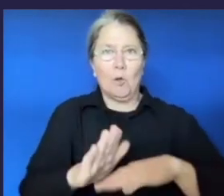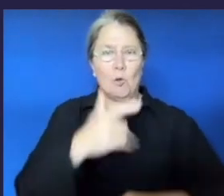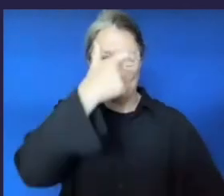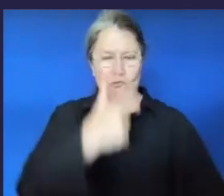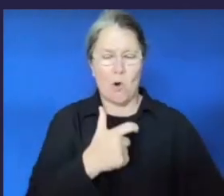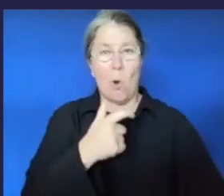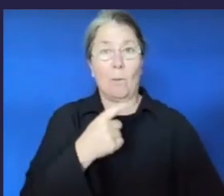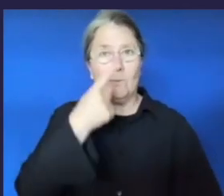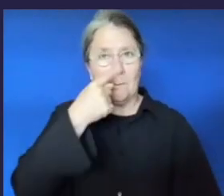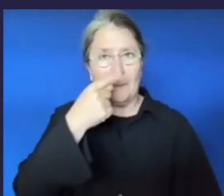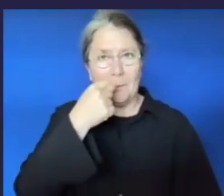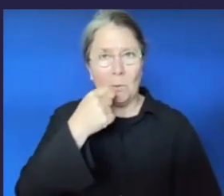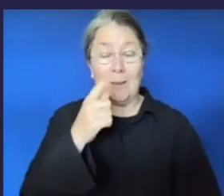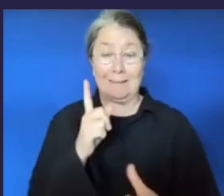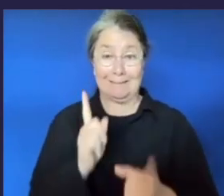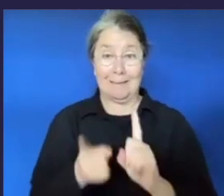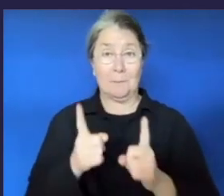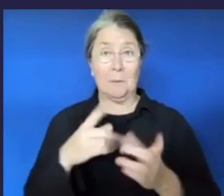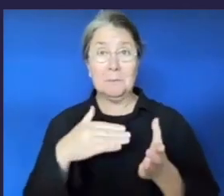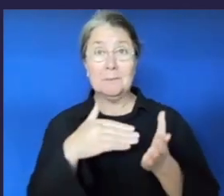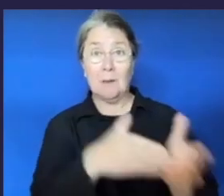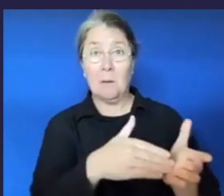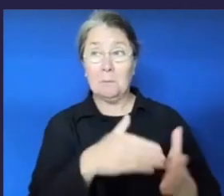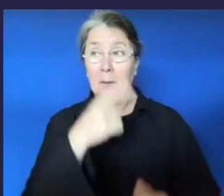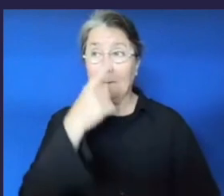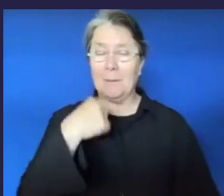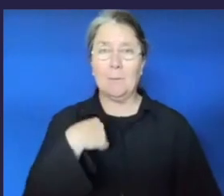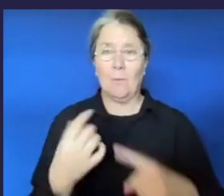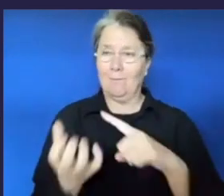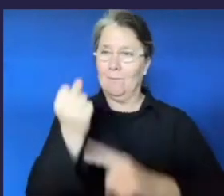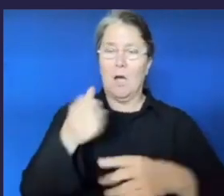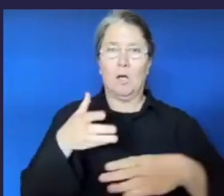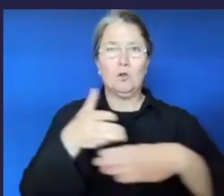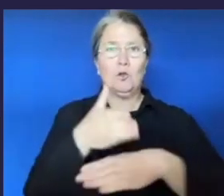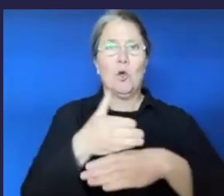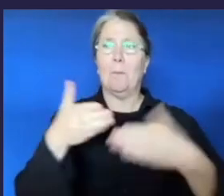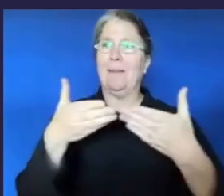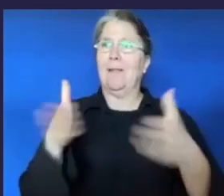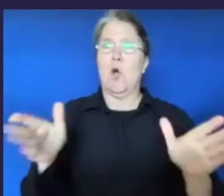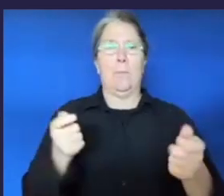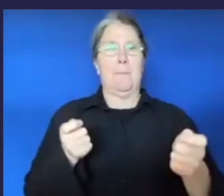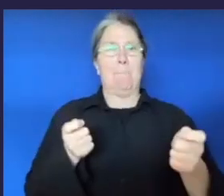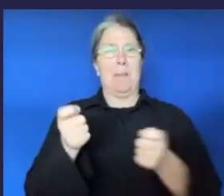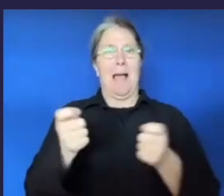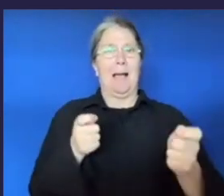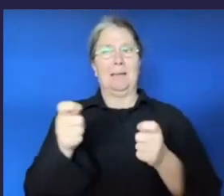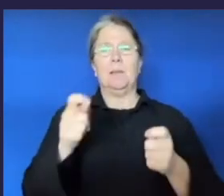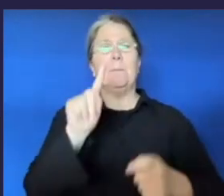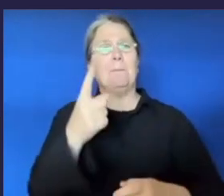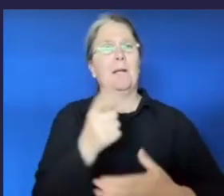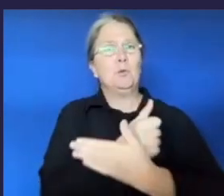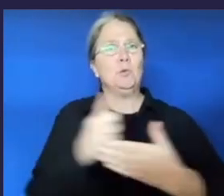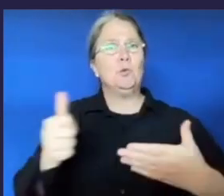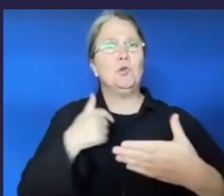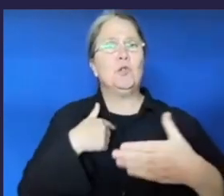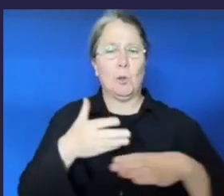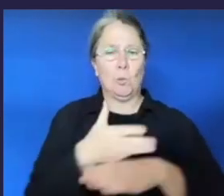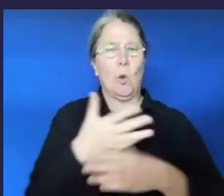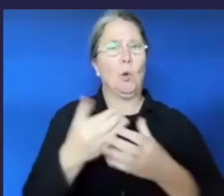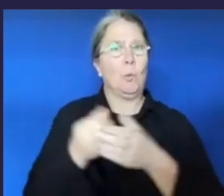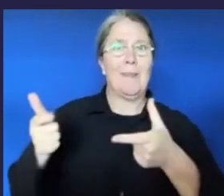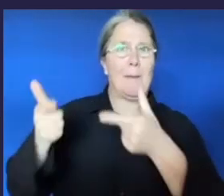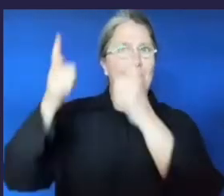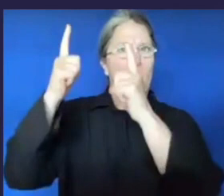have helped people find jobs through the open marketplace, but typically we are trying to work with the employer to match the role to the person's